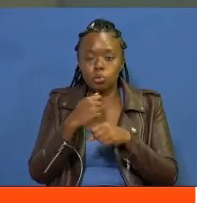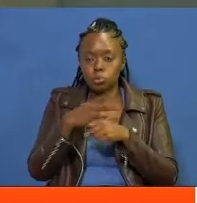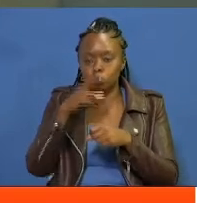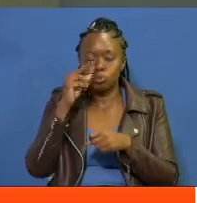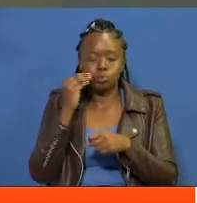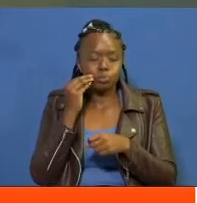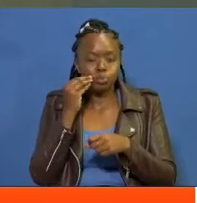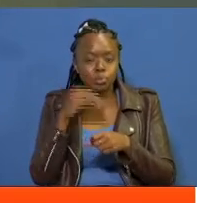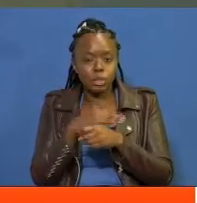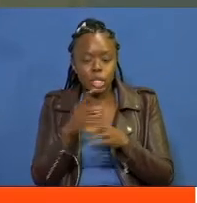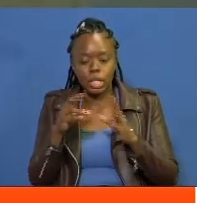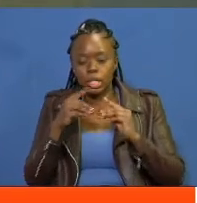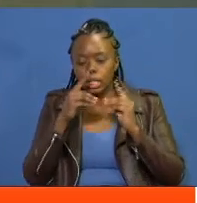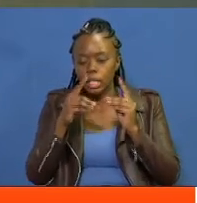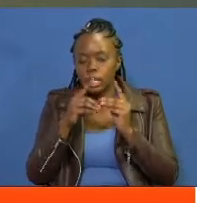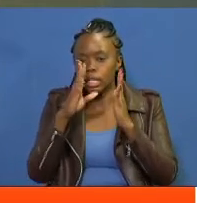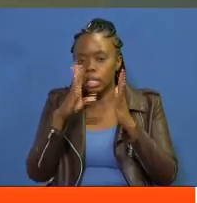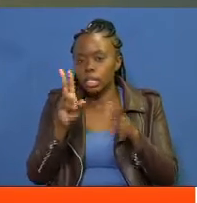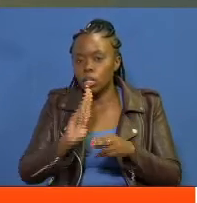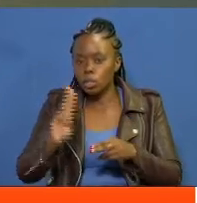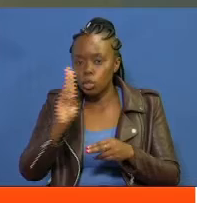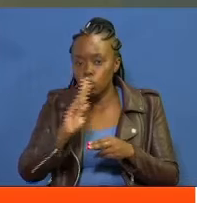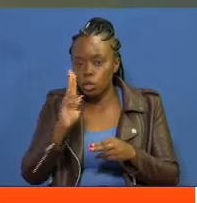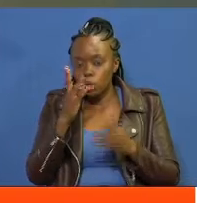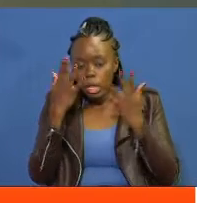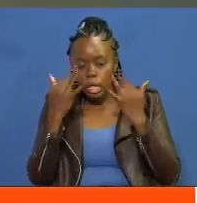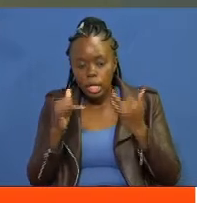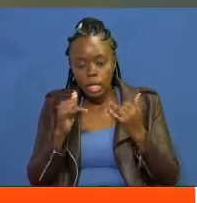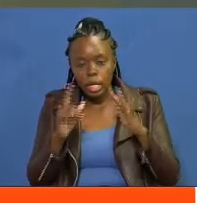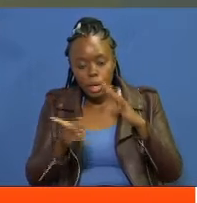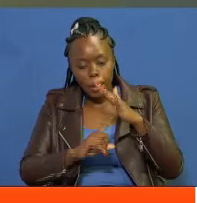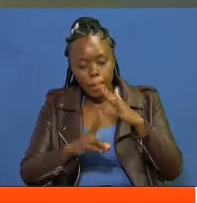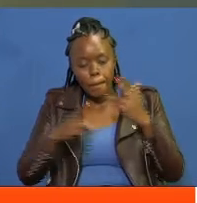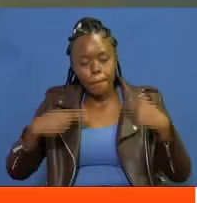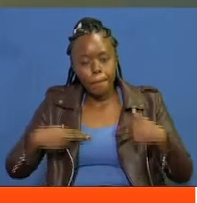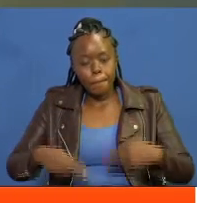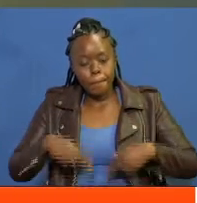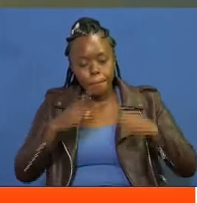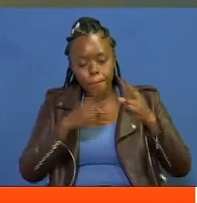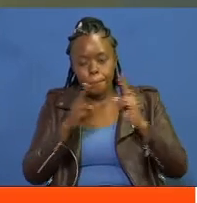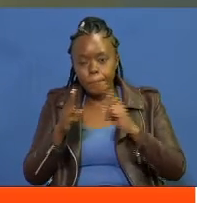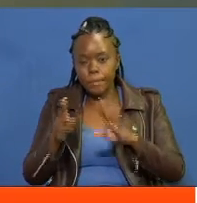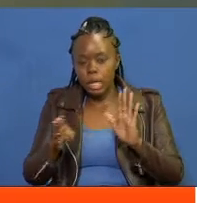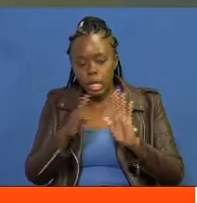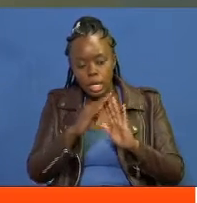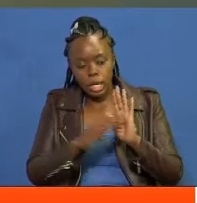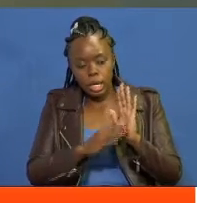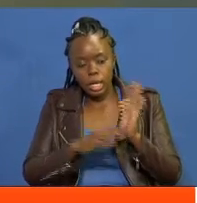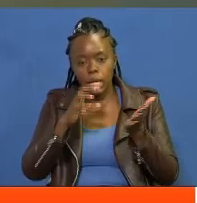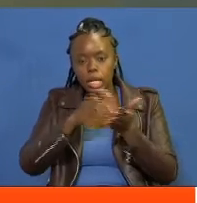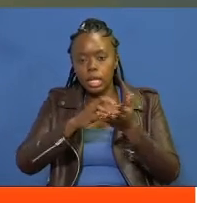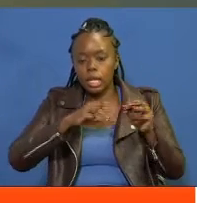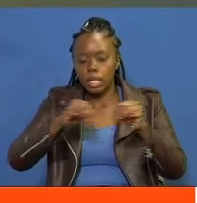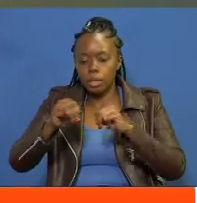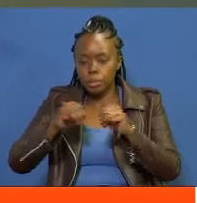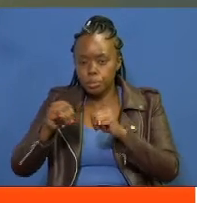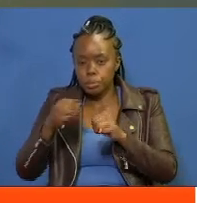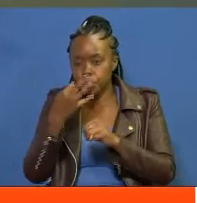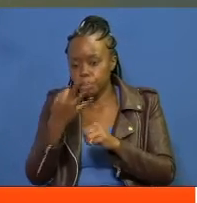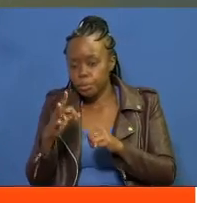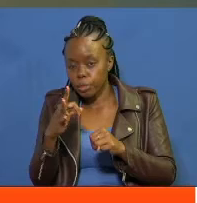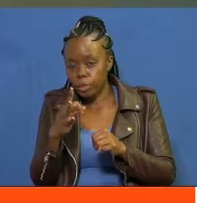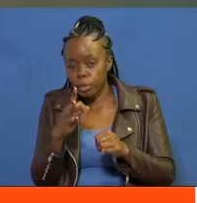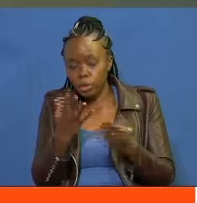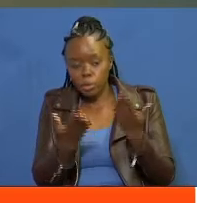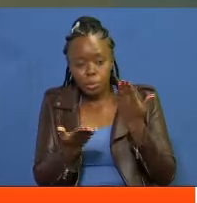directed to use the recently revised Ministry of Health national guidelines for case management of